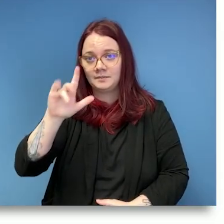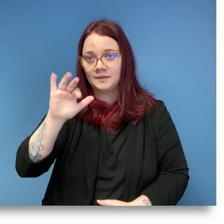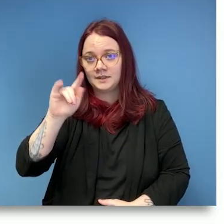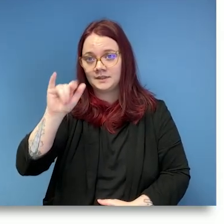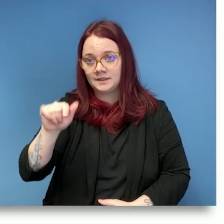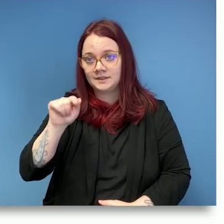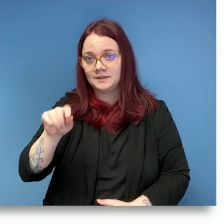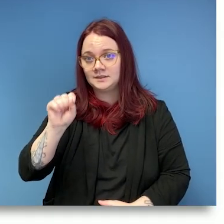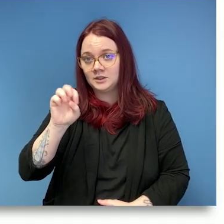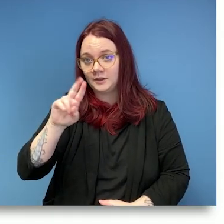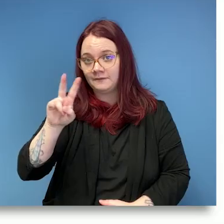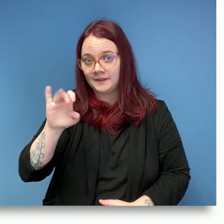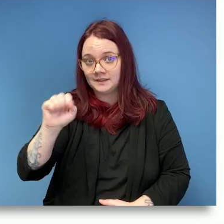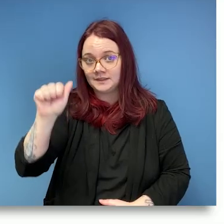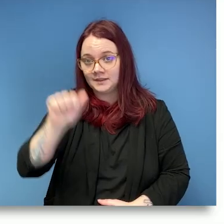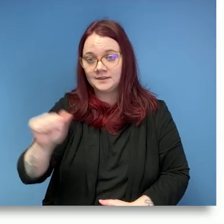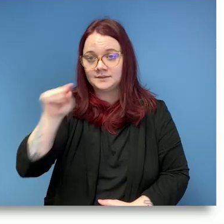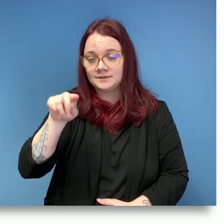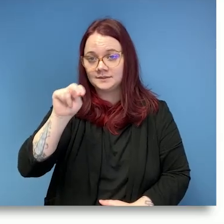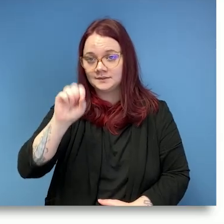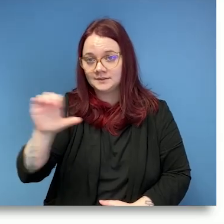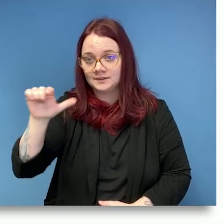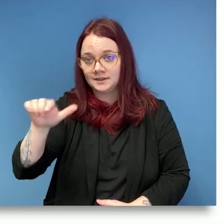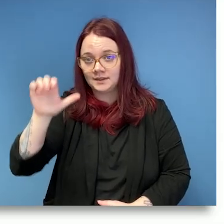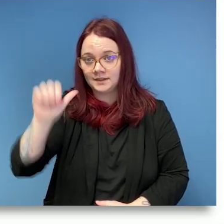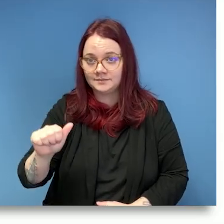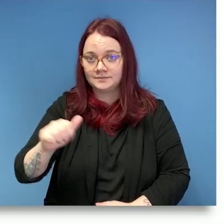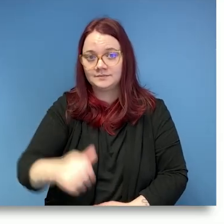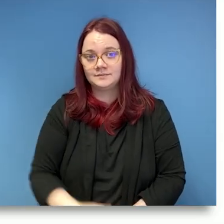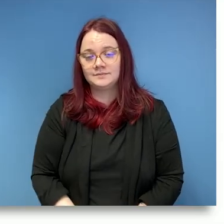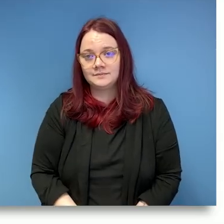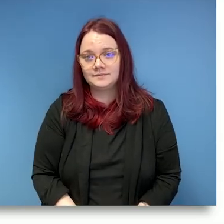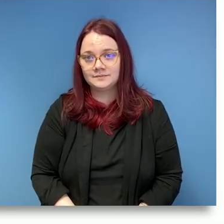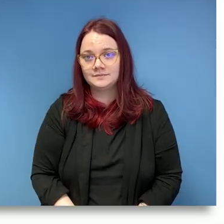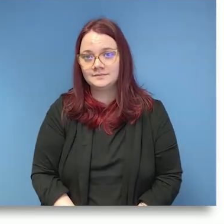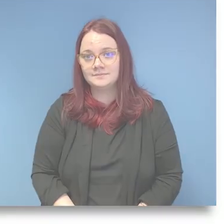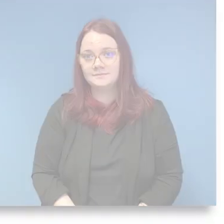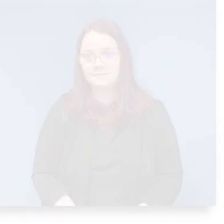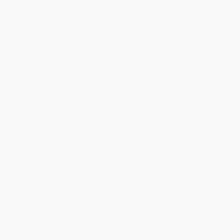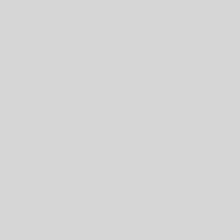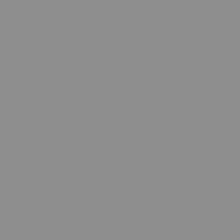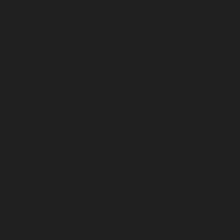email accessibility.services@nscc.ca.